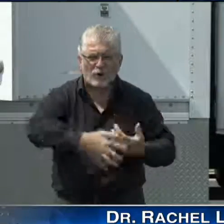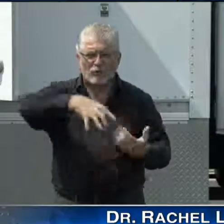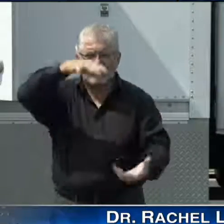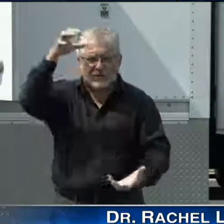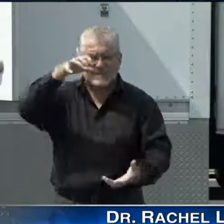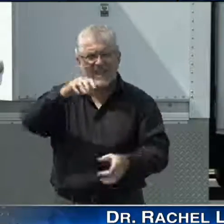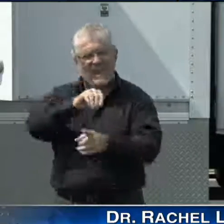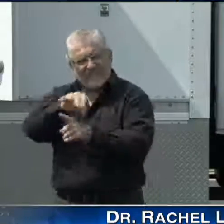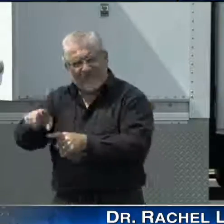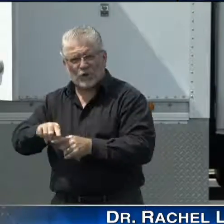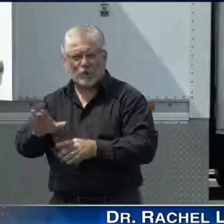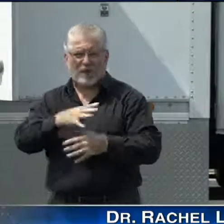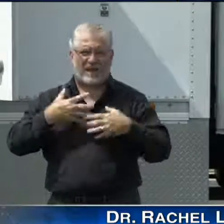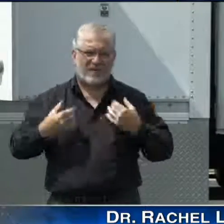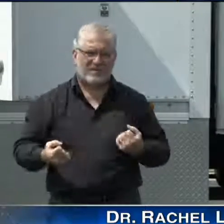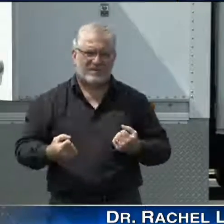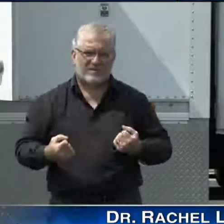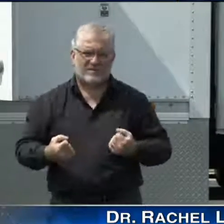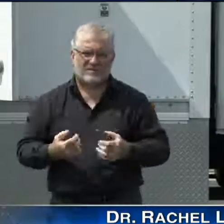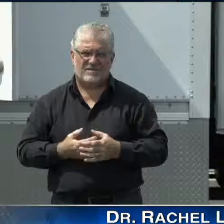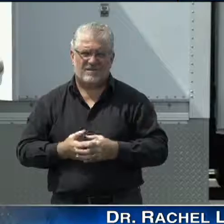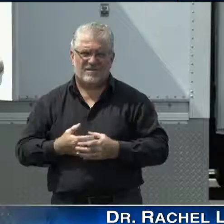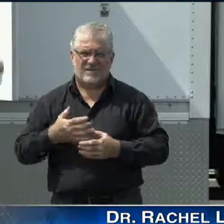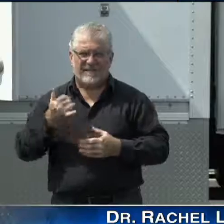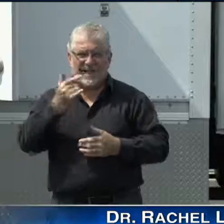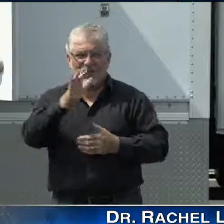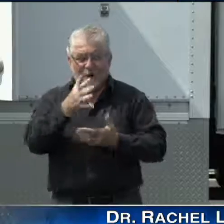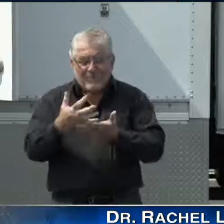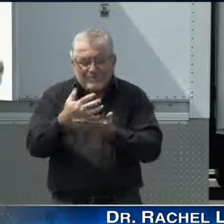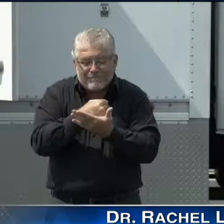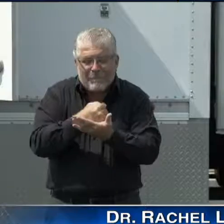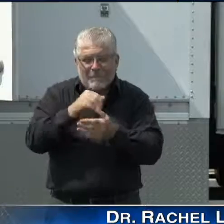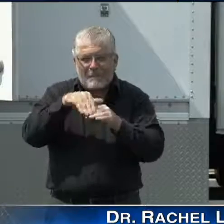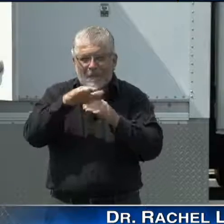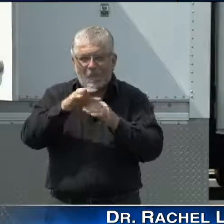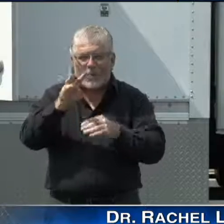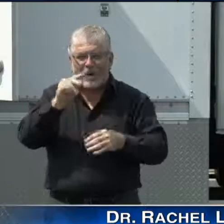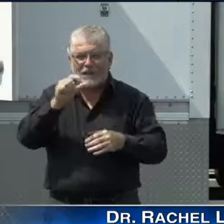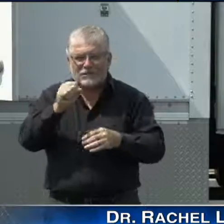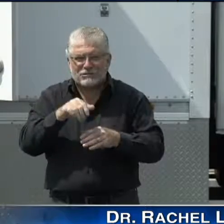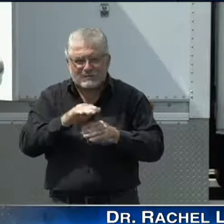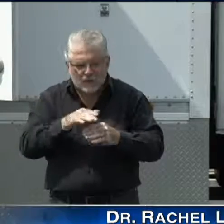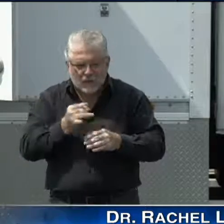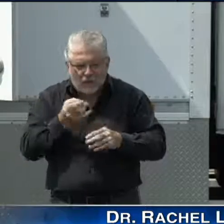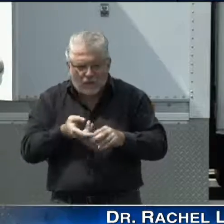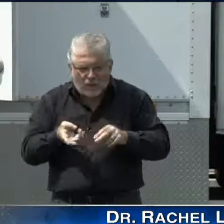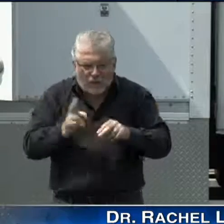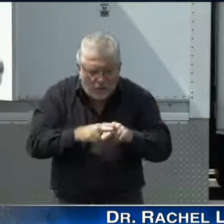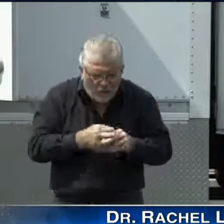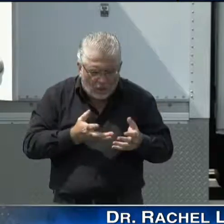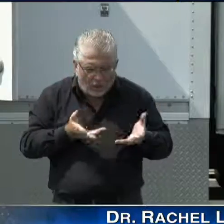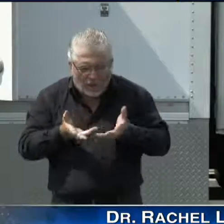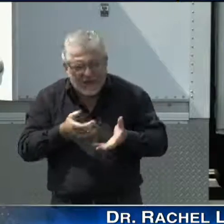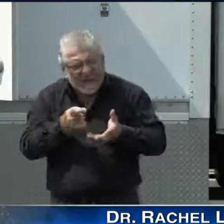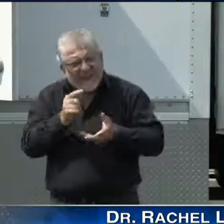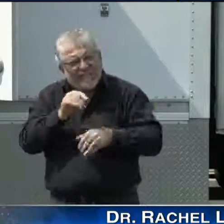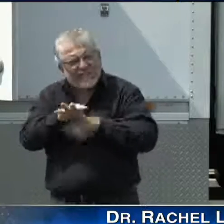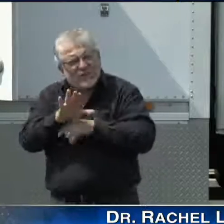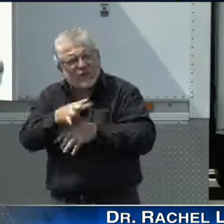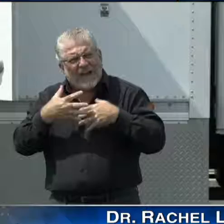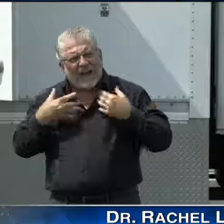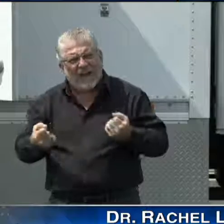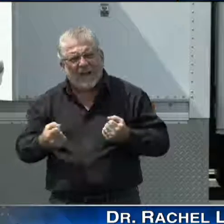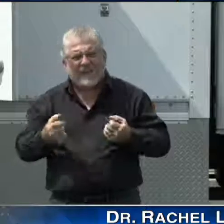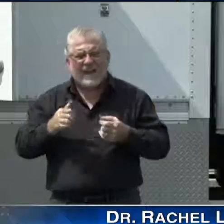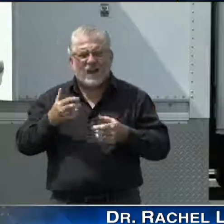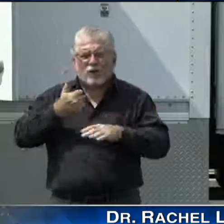an increase in the minimum wage is a health issue. Education is a health issue. Transportation is a health issue. Housing is a health issue. Of